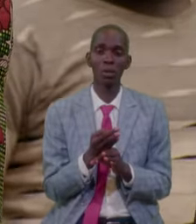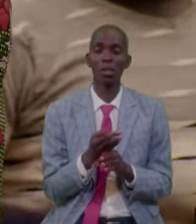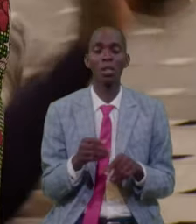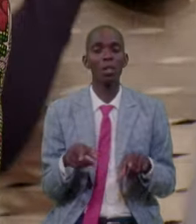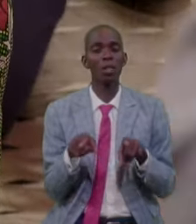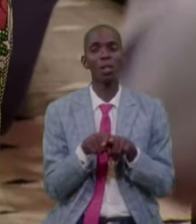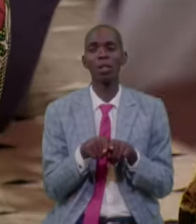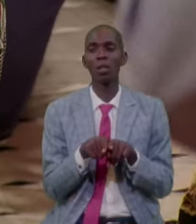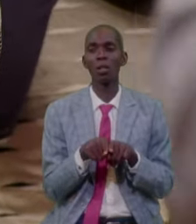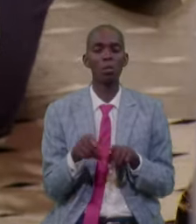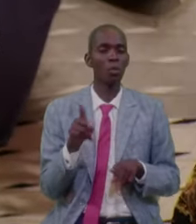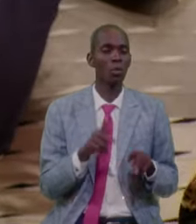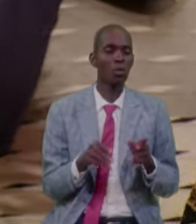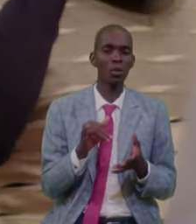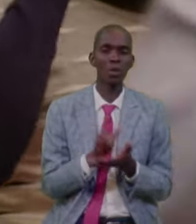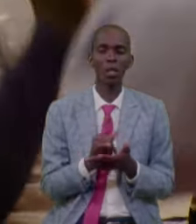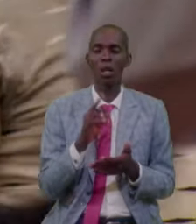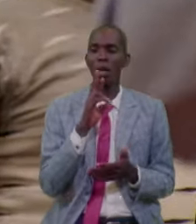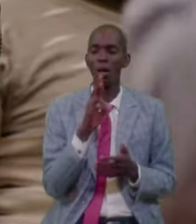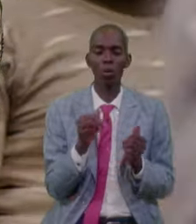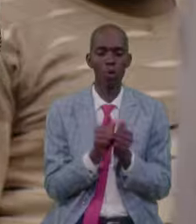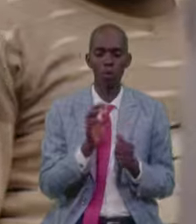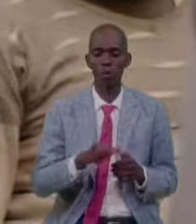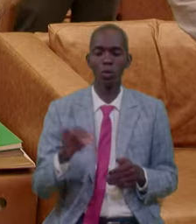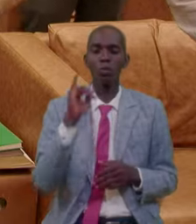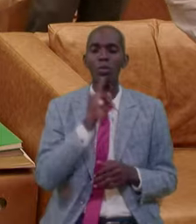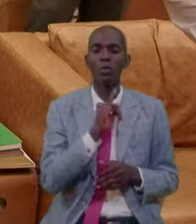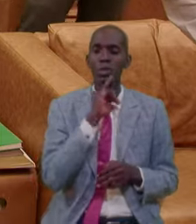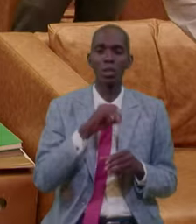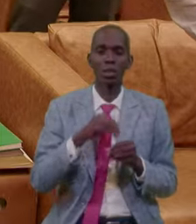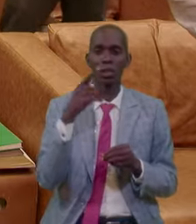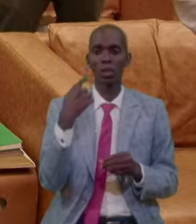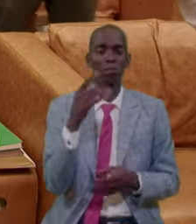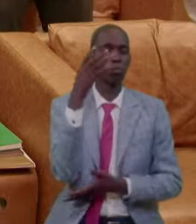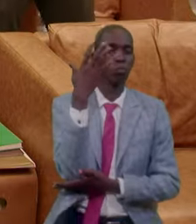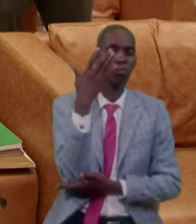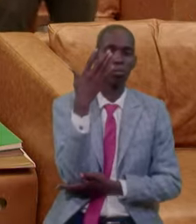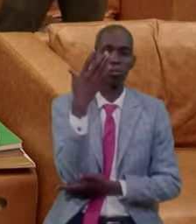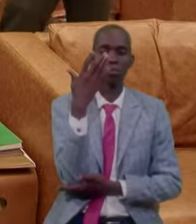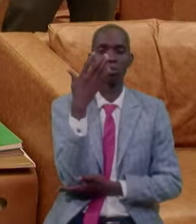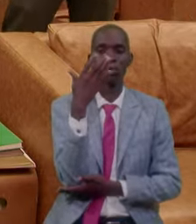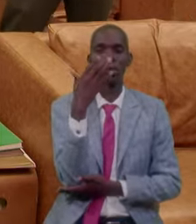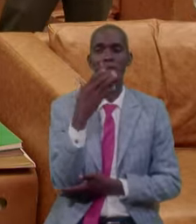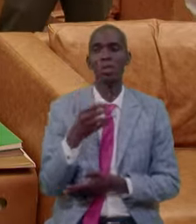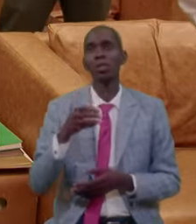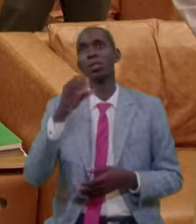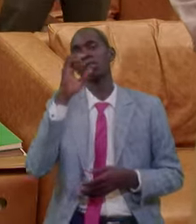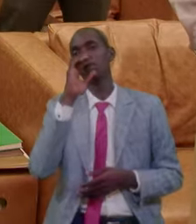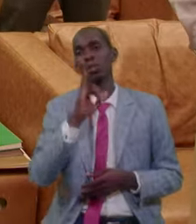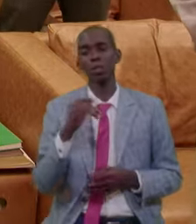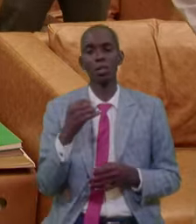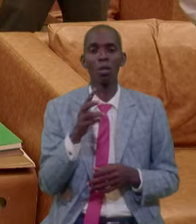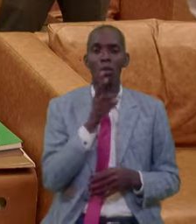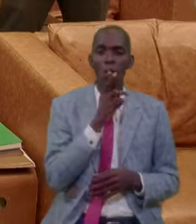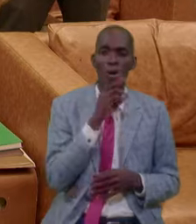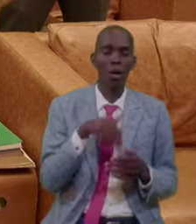are with the children of Israel in the wilderness, they are walking together, drinking the water out